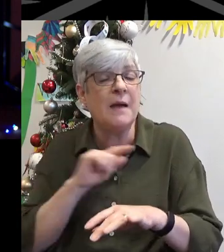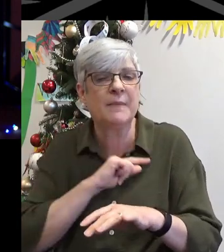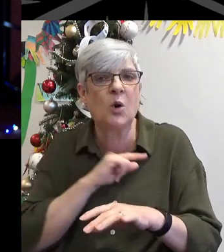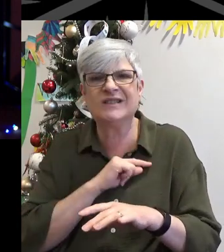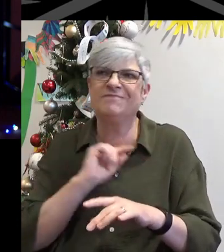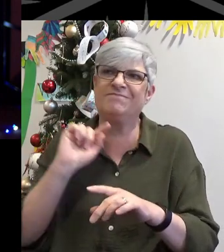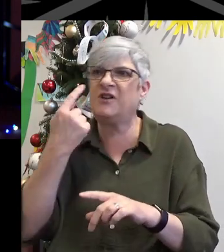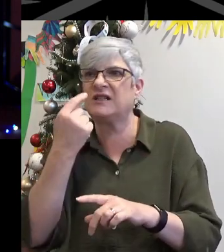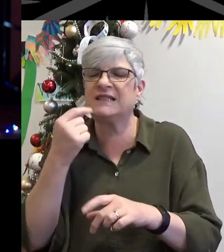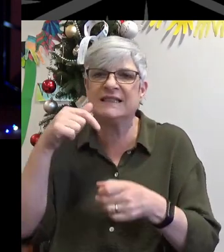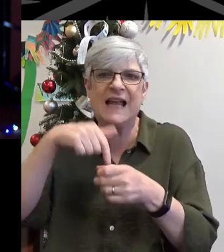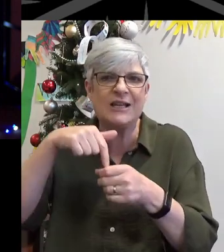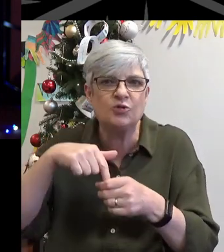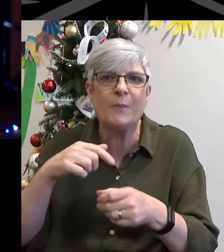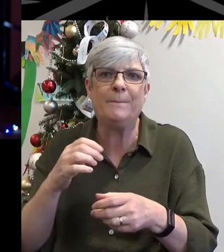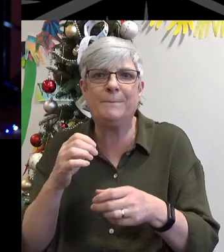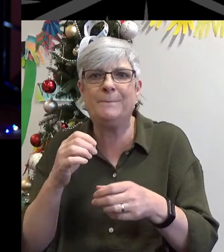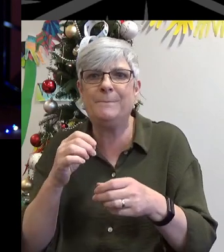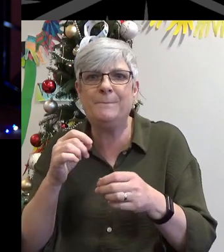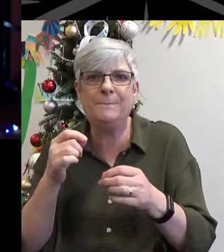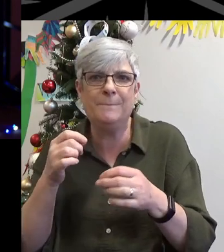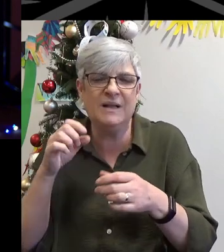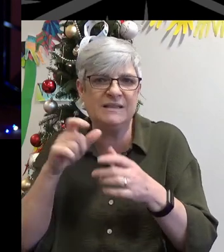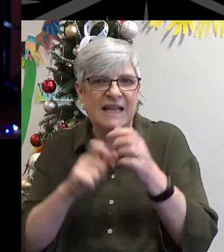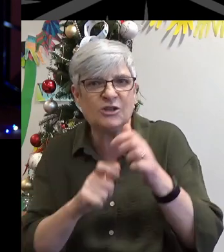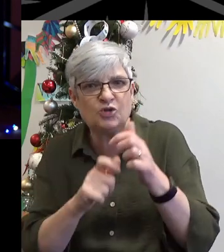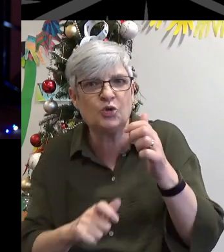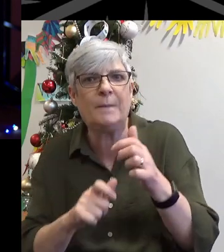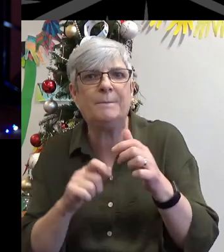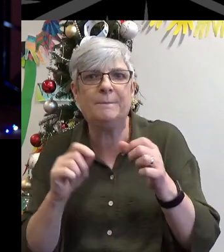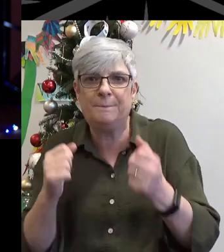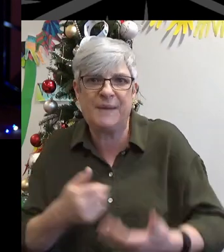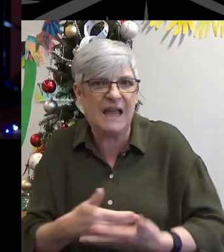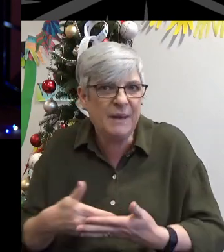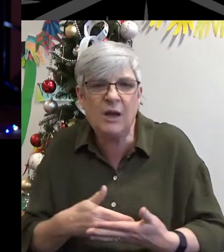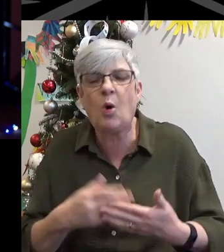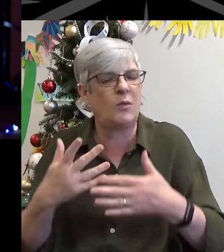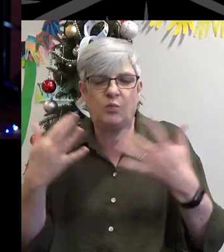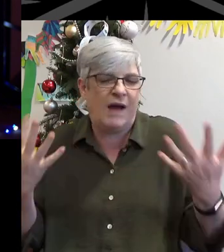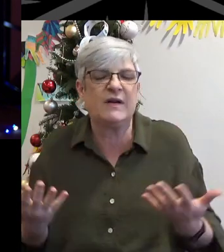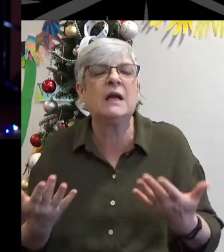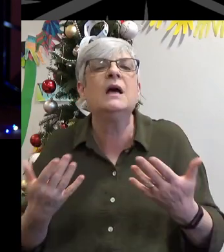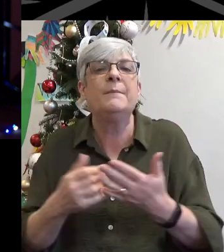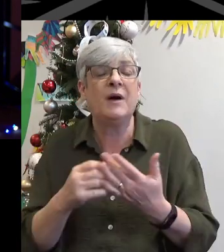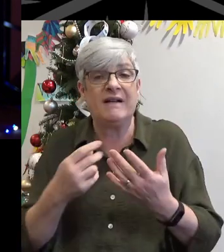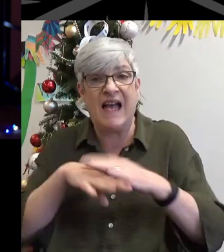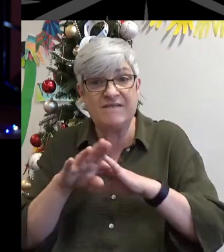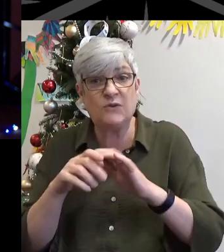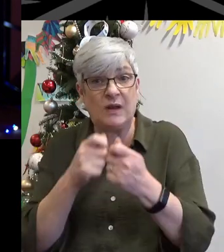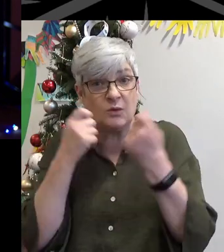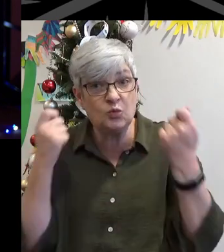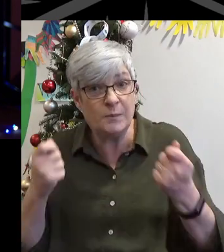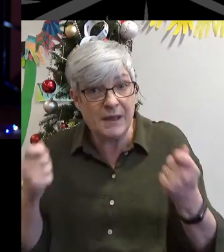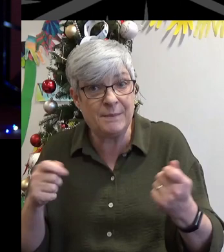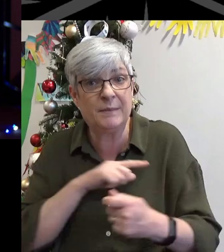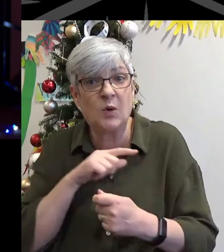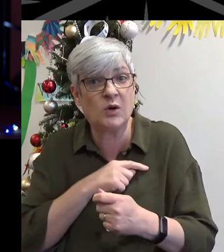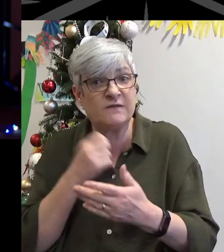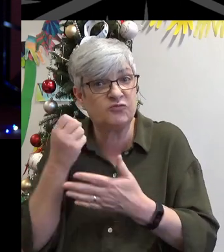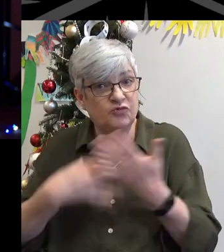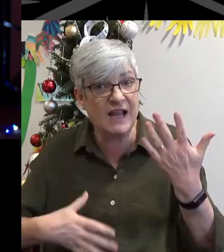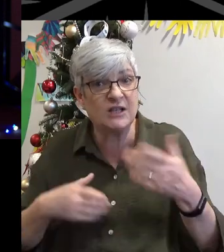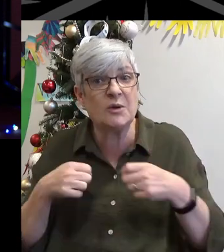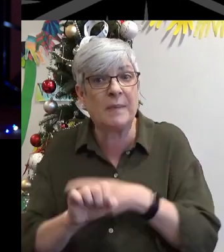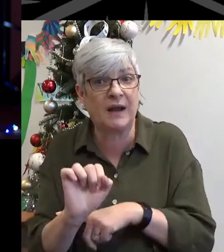test tube baby or the first whatever. But even if someone does make it into the papers due to an unusual birth, it